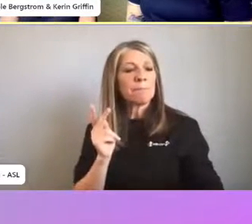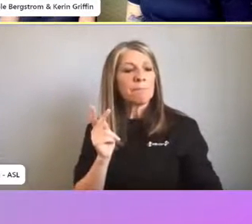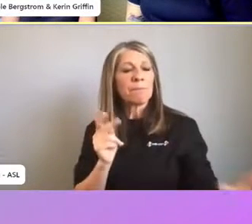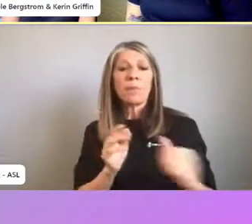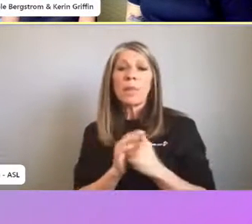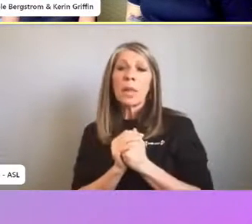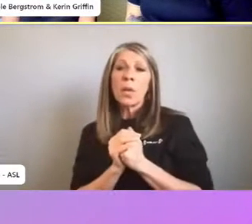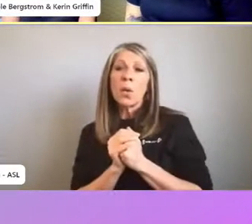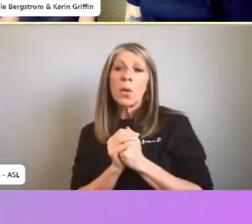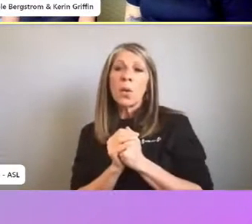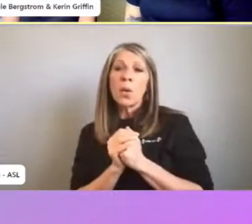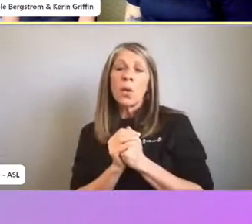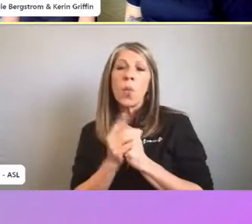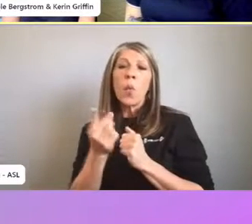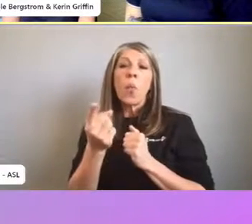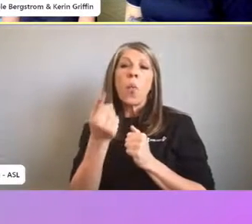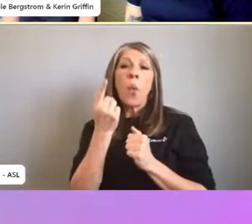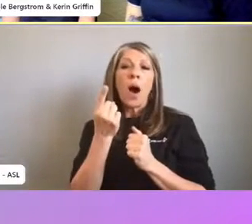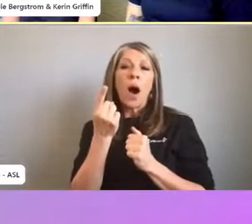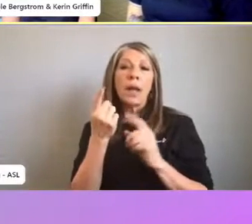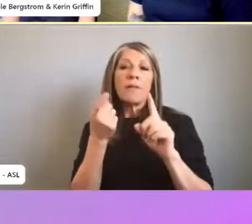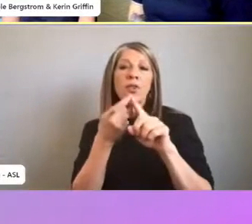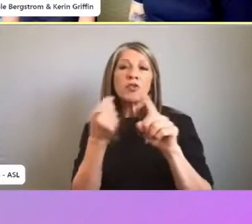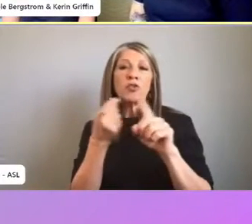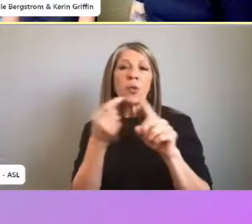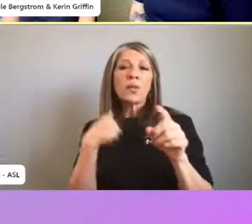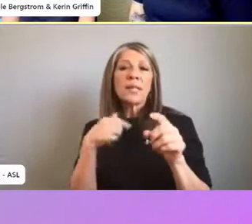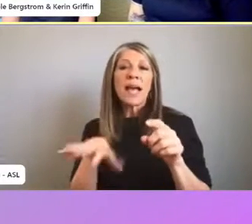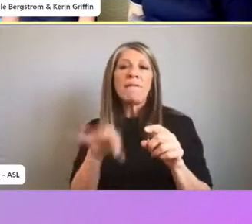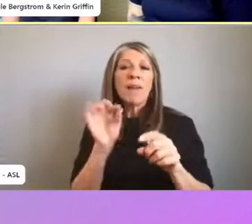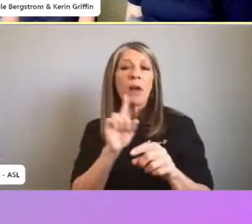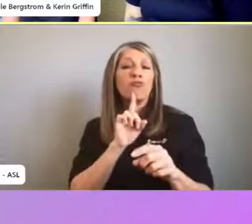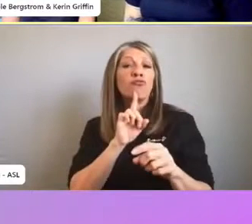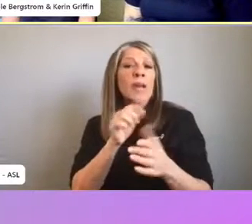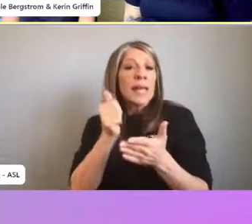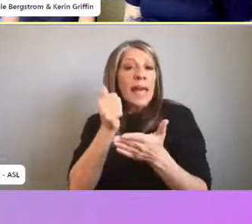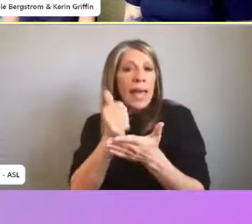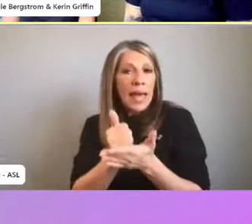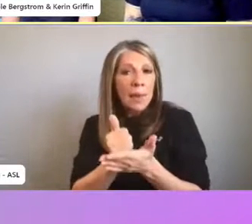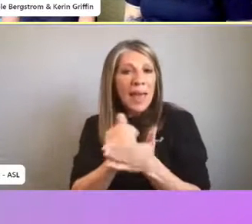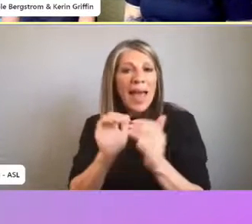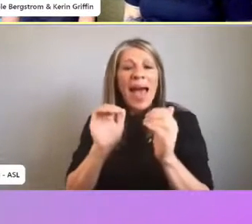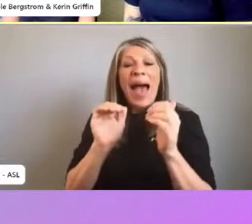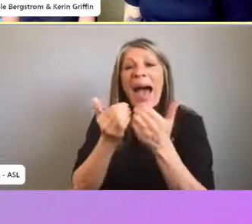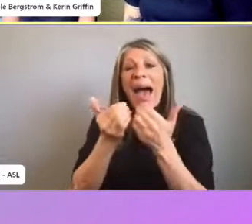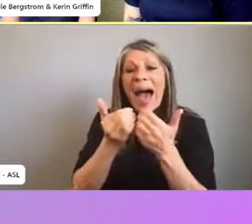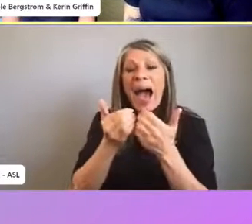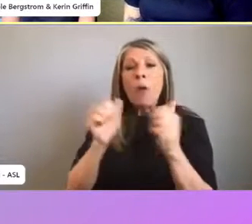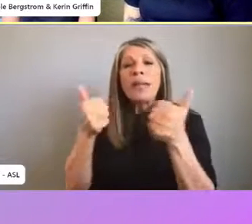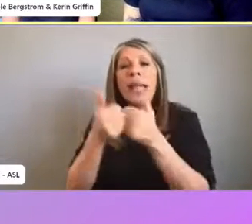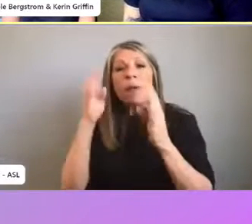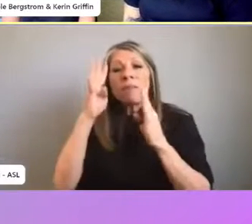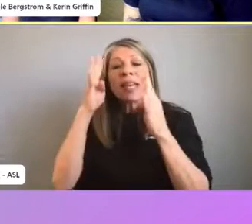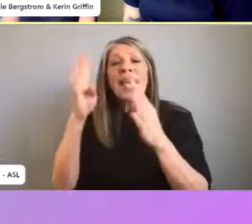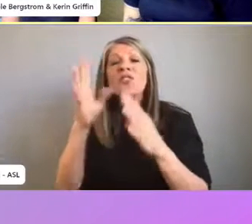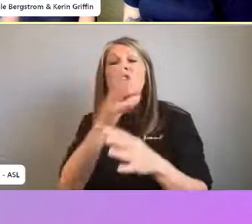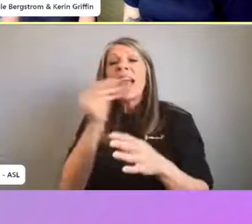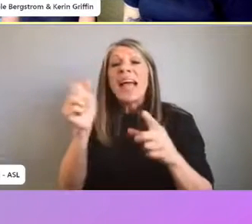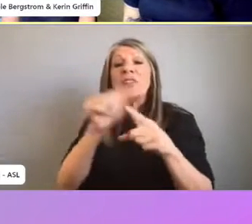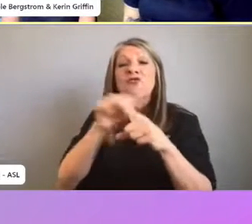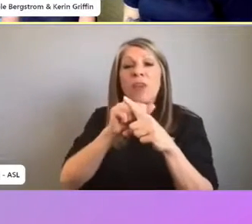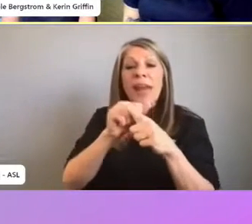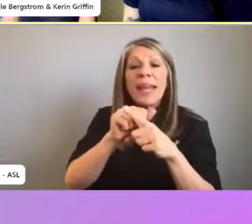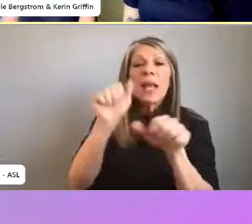So one of the sources that I found really helpful was called How Gamification and Training Works, the